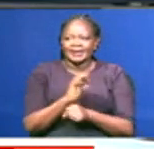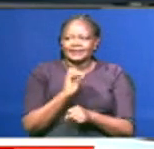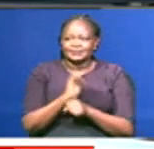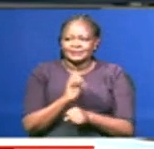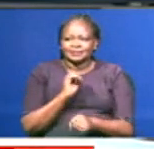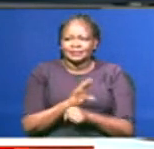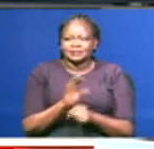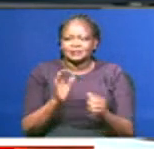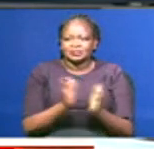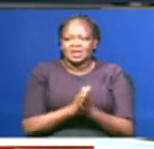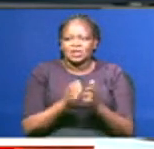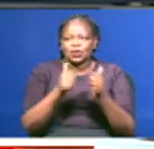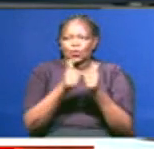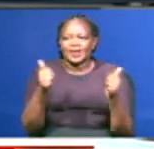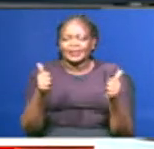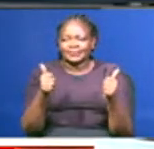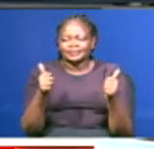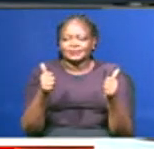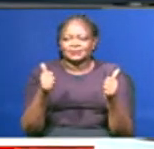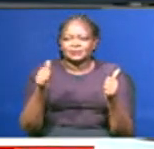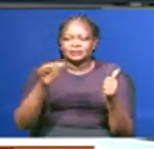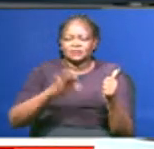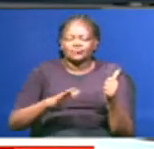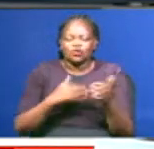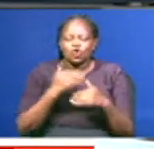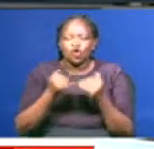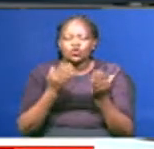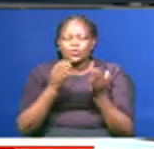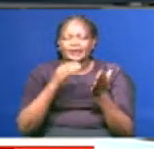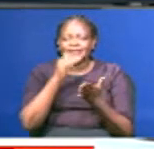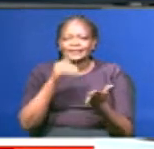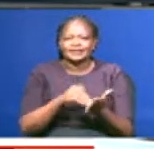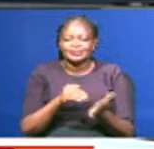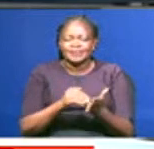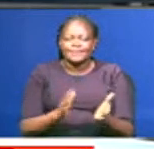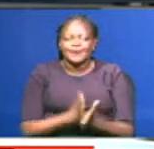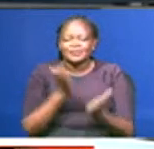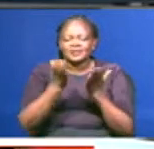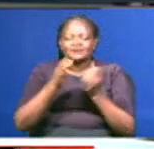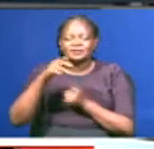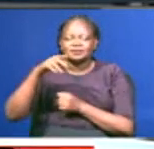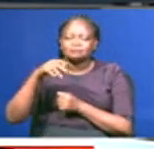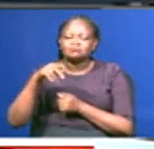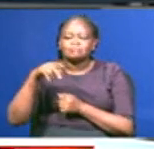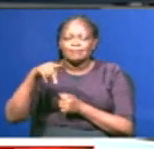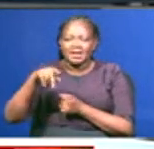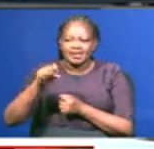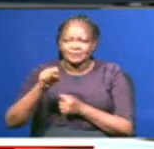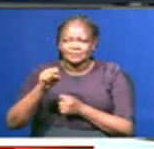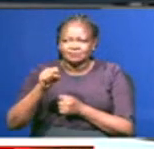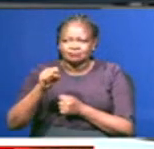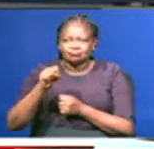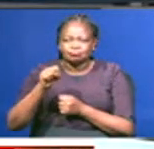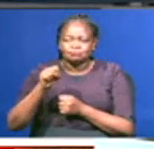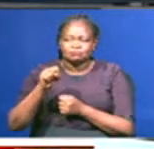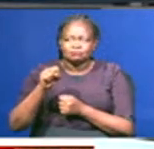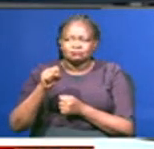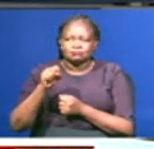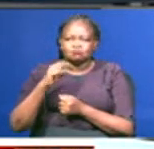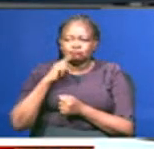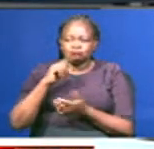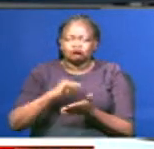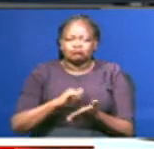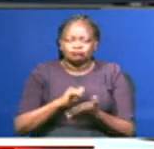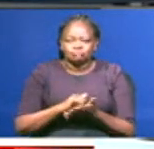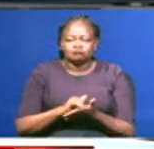and wellness desks at all Huduma centers. Public Service Principal Secretary Amos Gathecha says that the